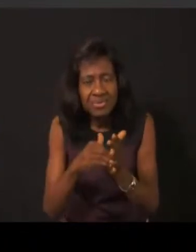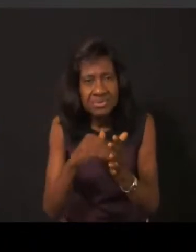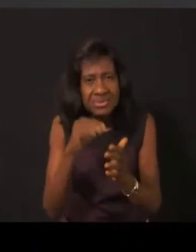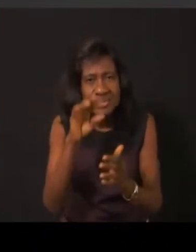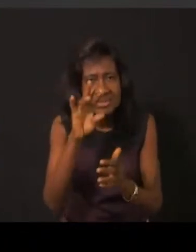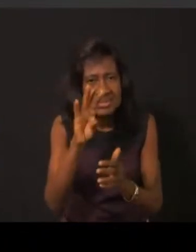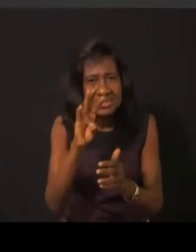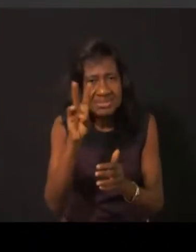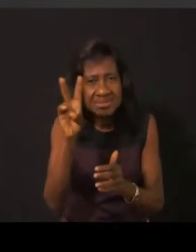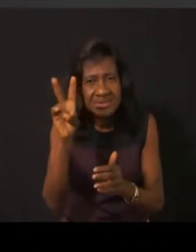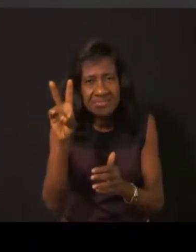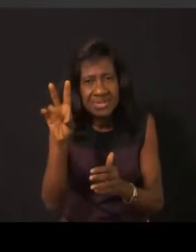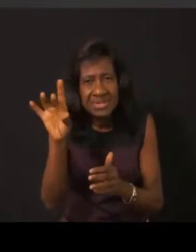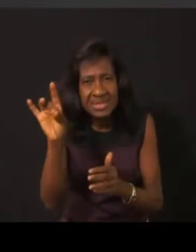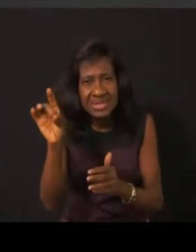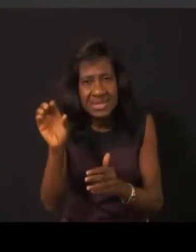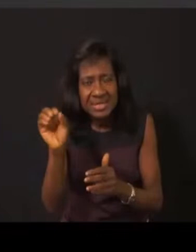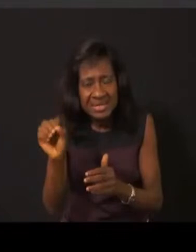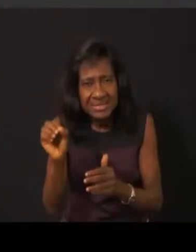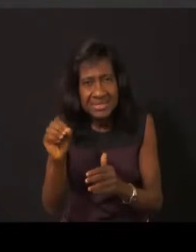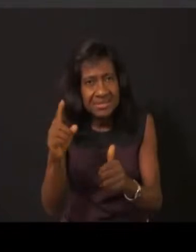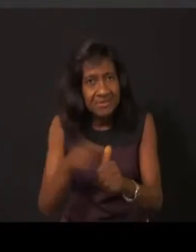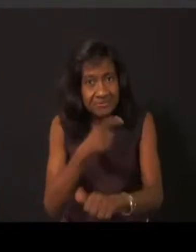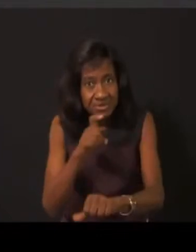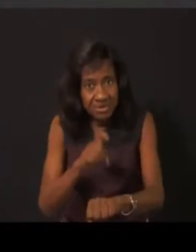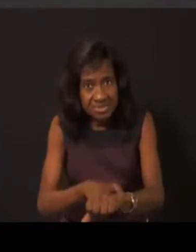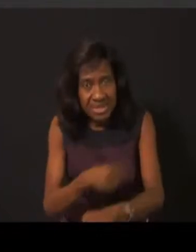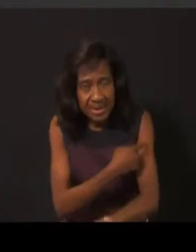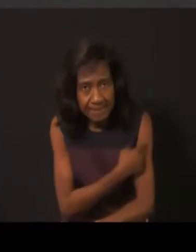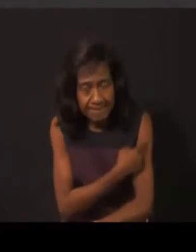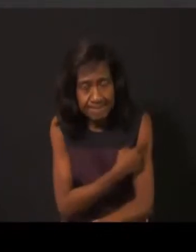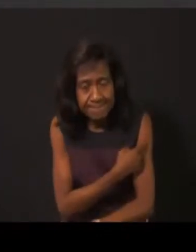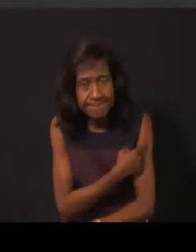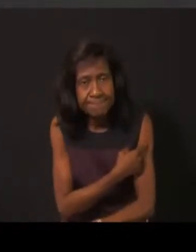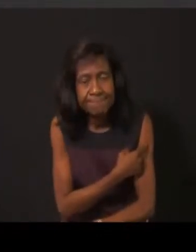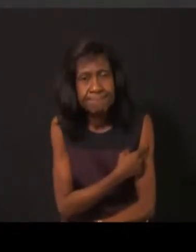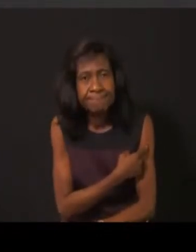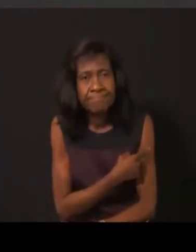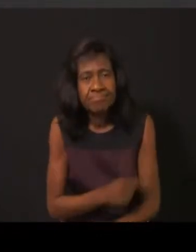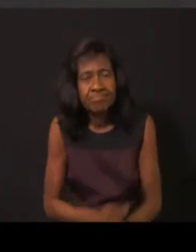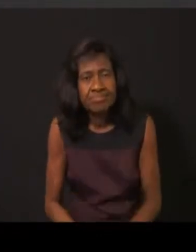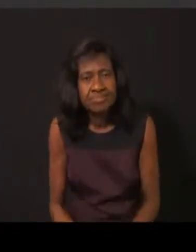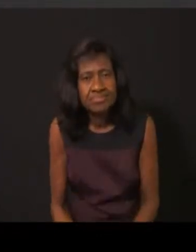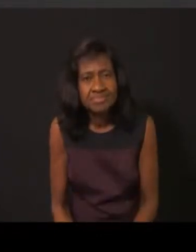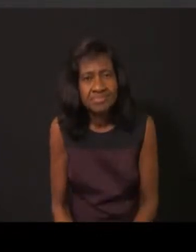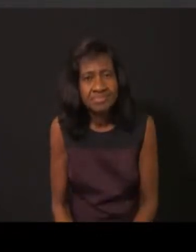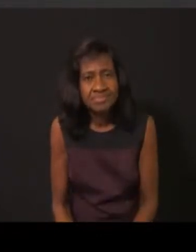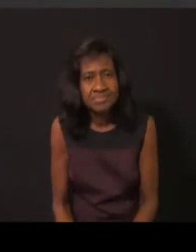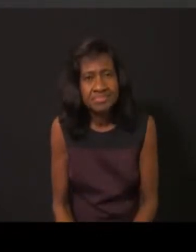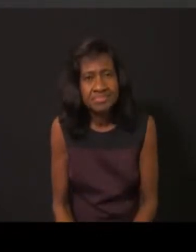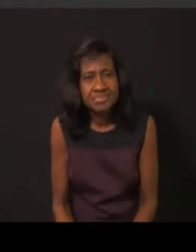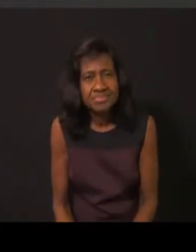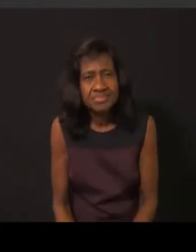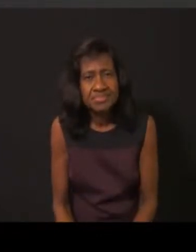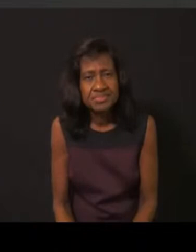55,780 which are first doses, representing 78% of the 71,106 estimated population.